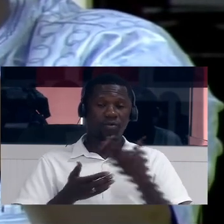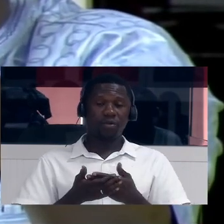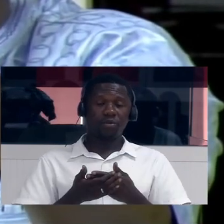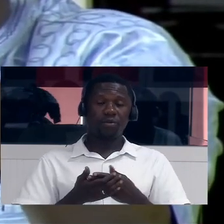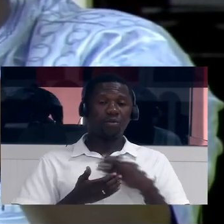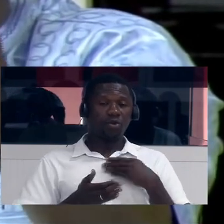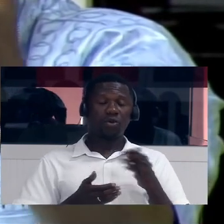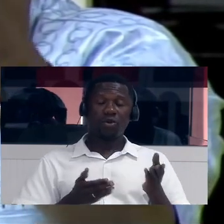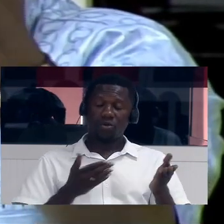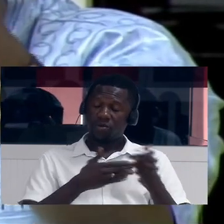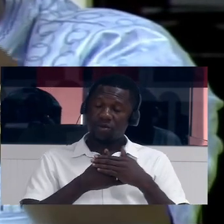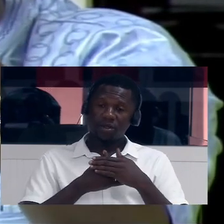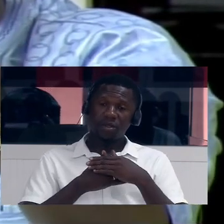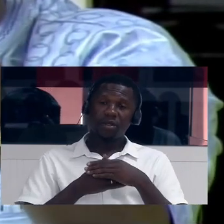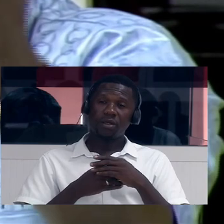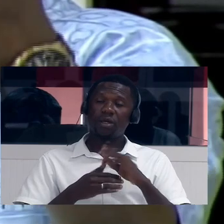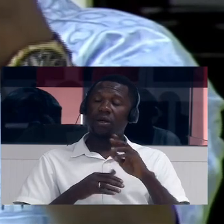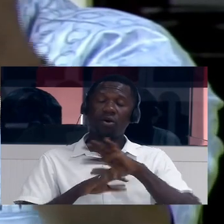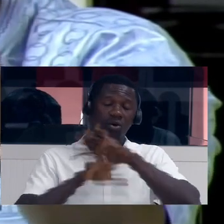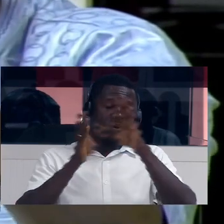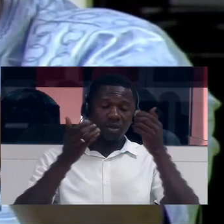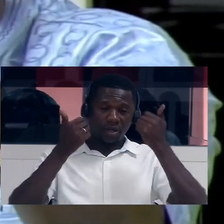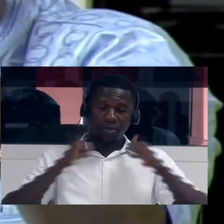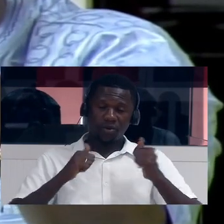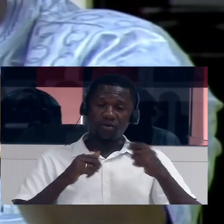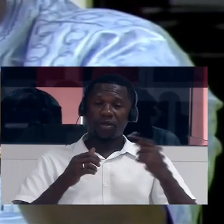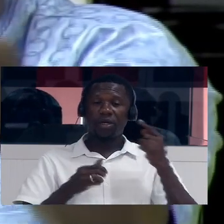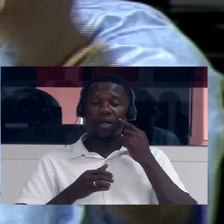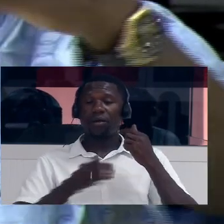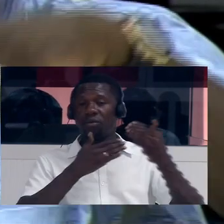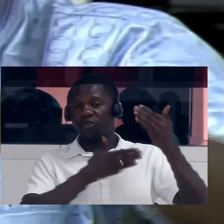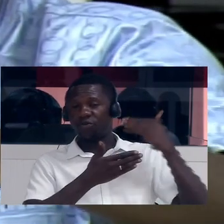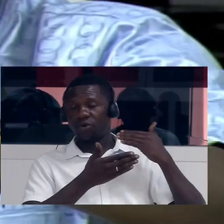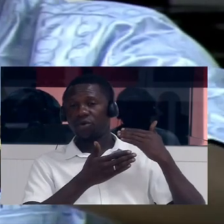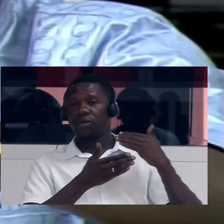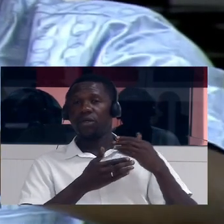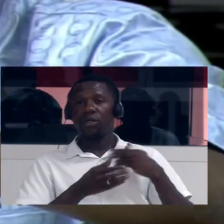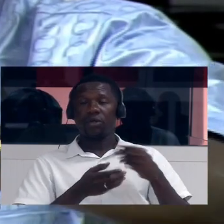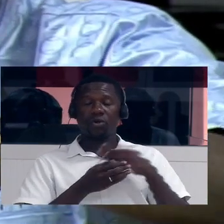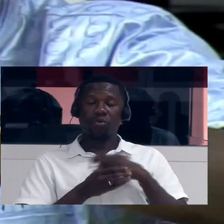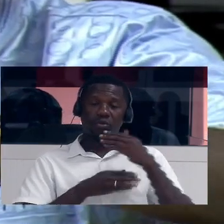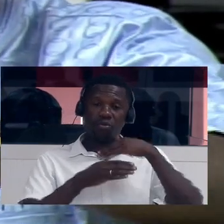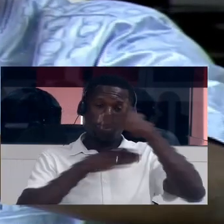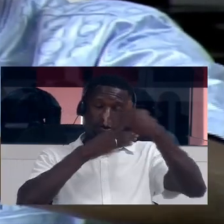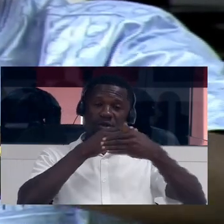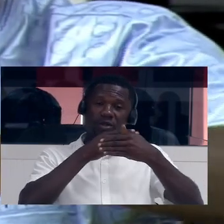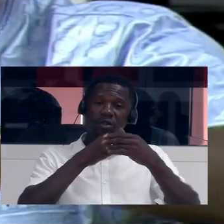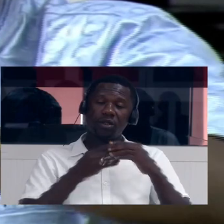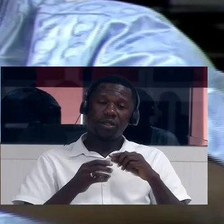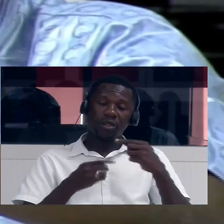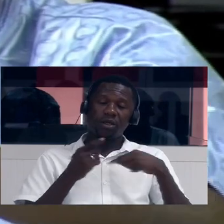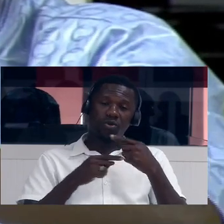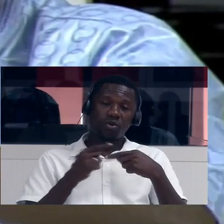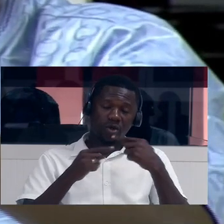of the happenings of the day before. He's gone beyond the stage of talking about